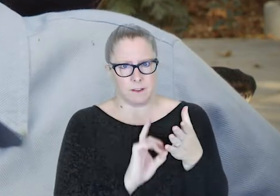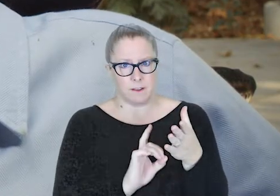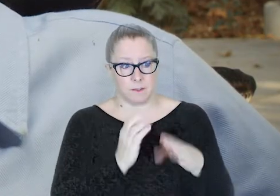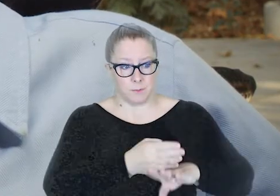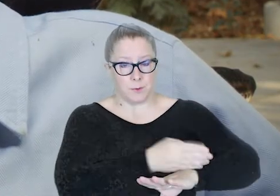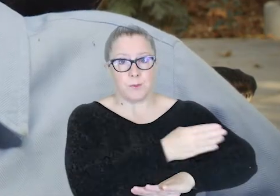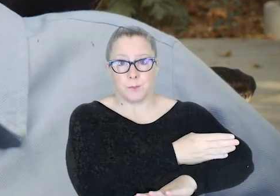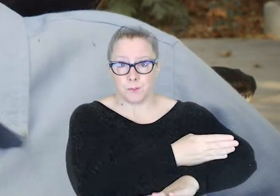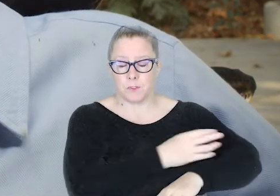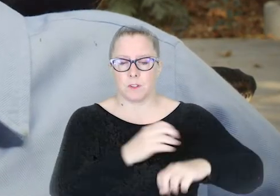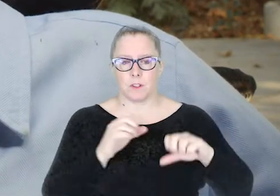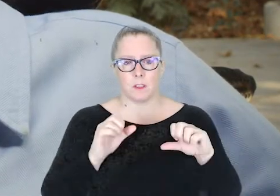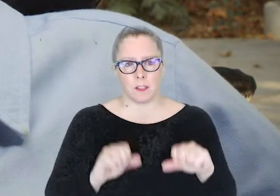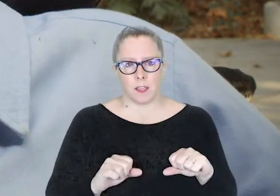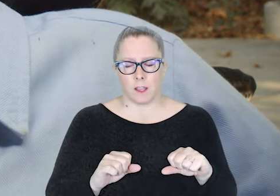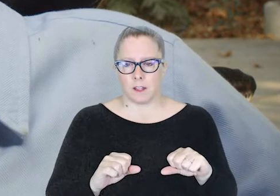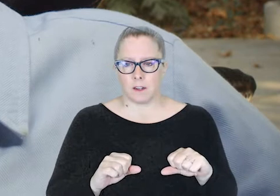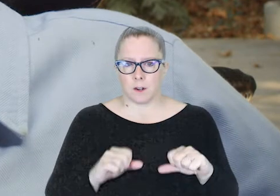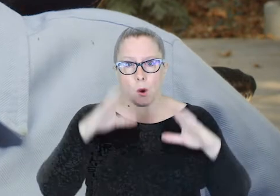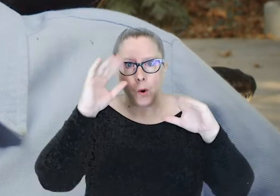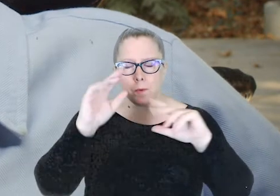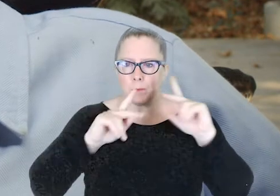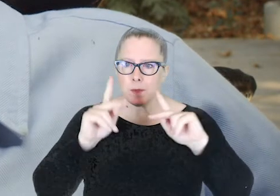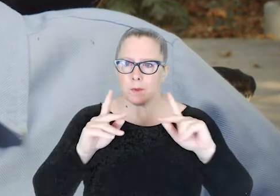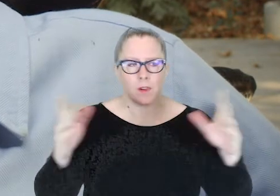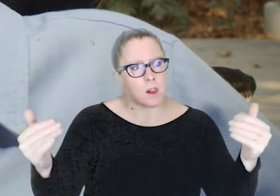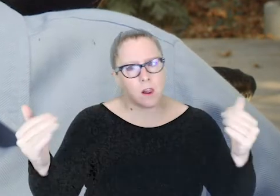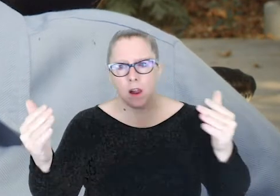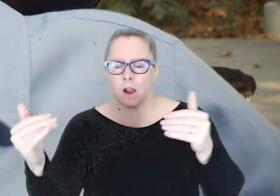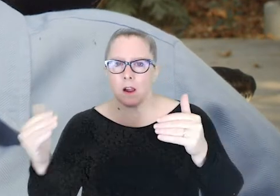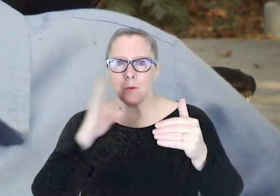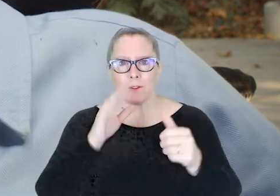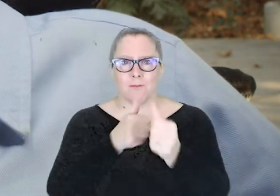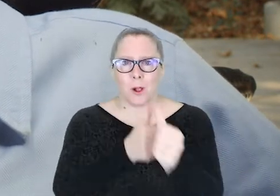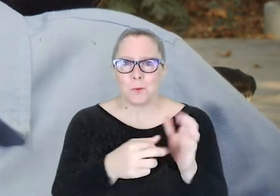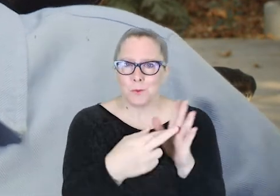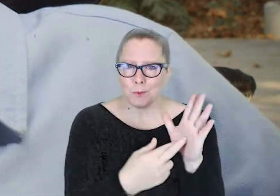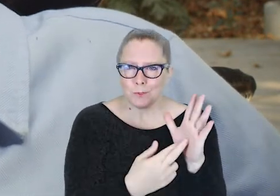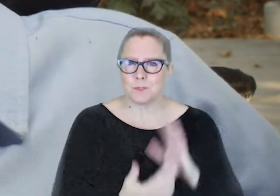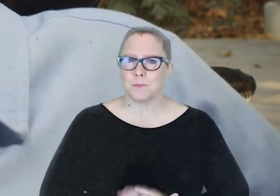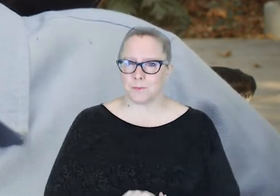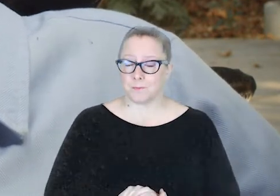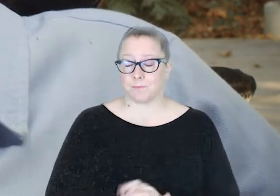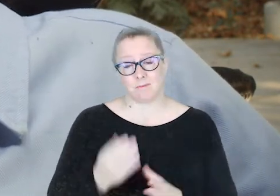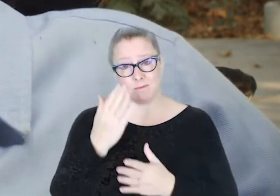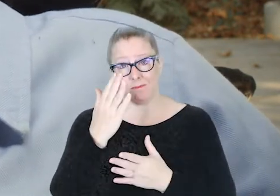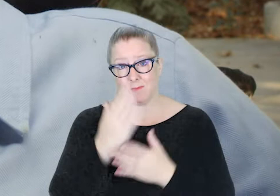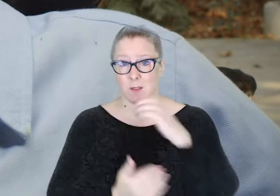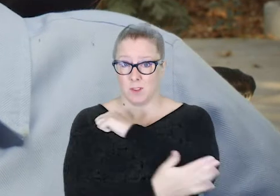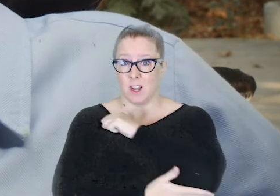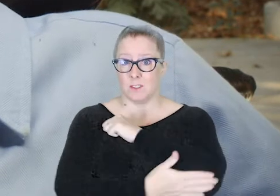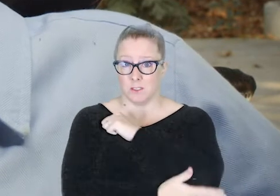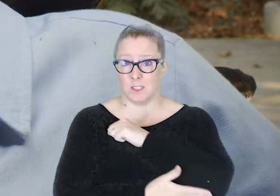better? How can we ensure that people will follow the rules? Well, in some countries, you can be fined or taken